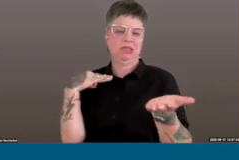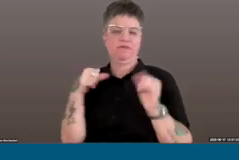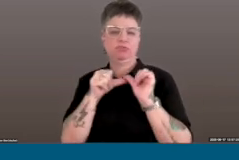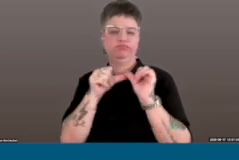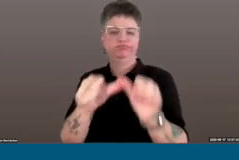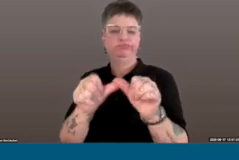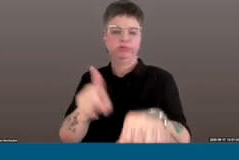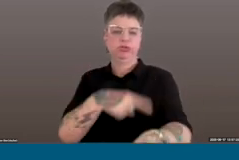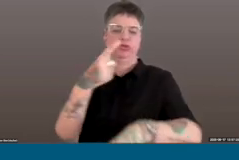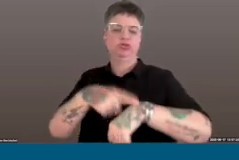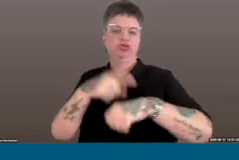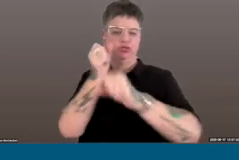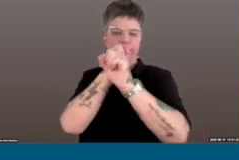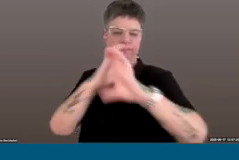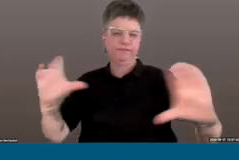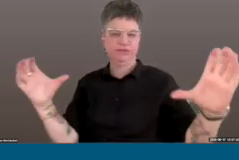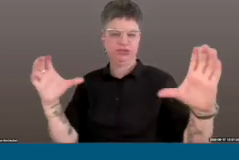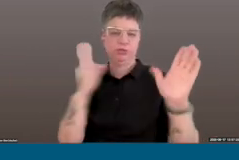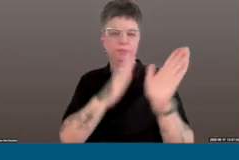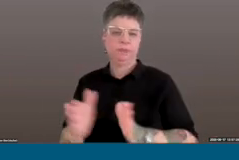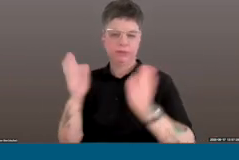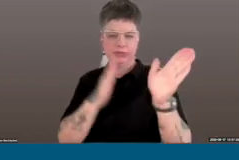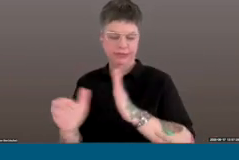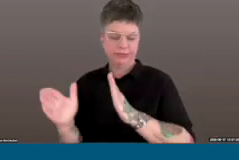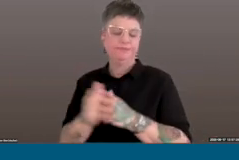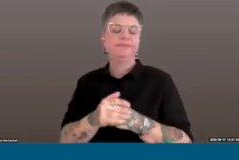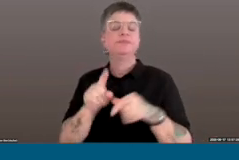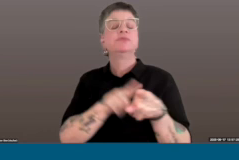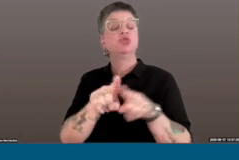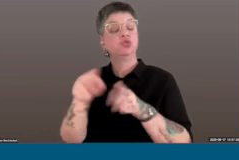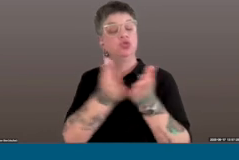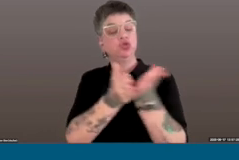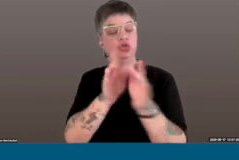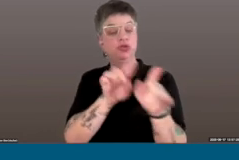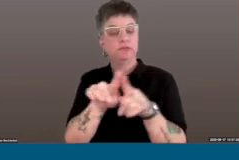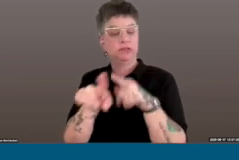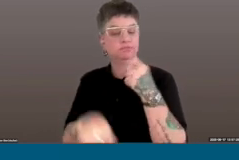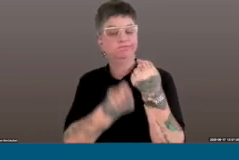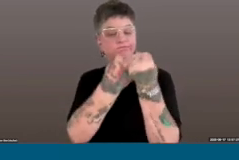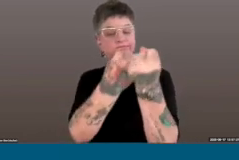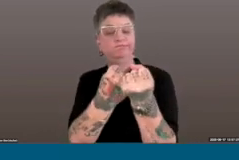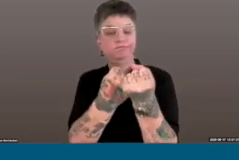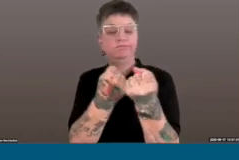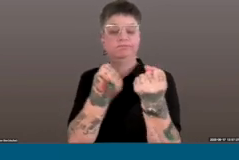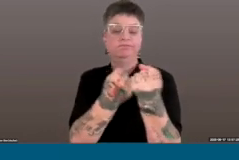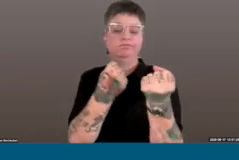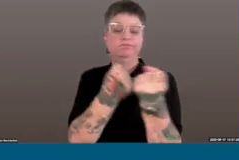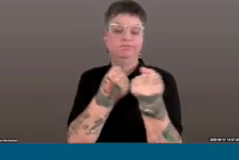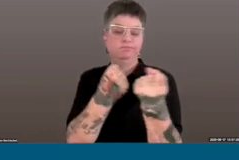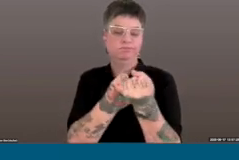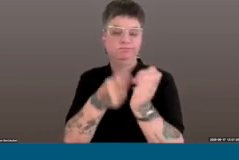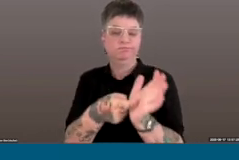projects. Lastly, the long-term plan serves as the annual supplemental report required by the 2018-19 Budget